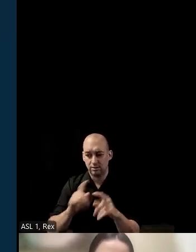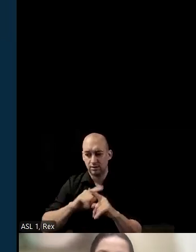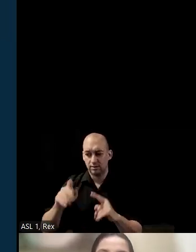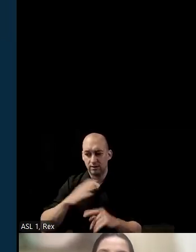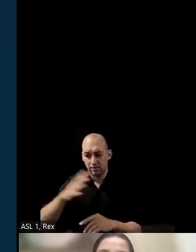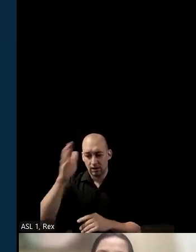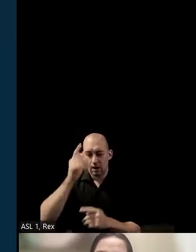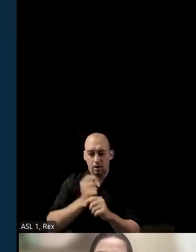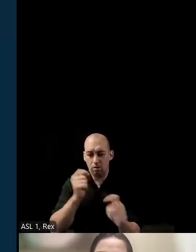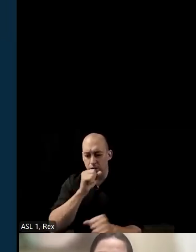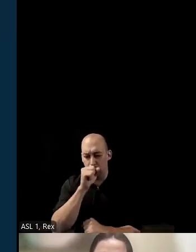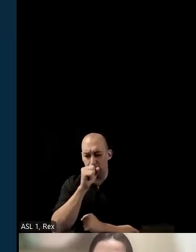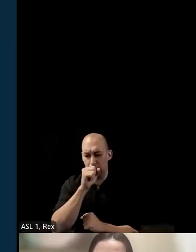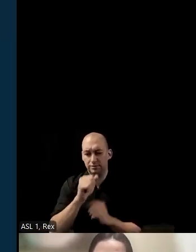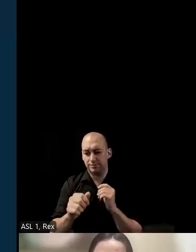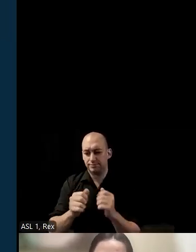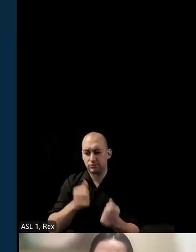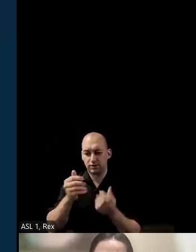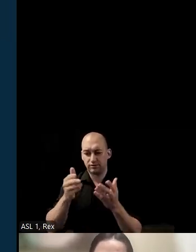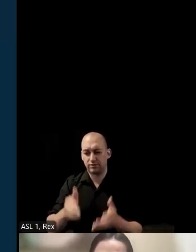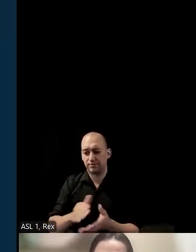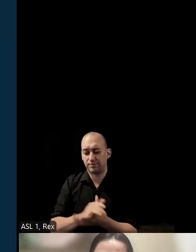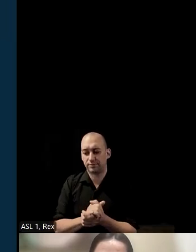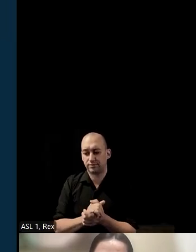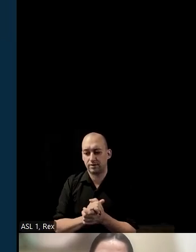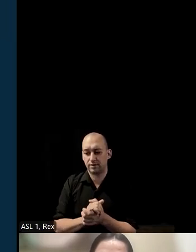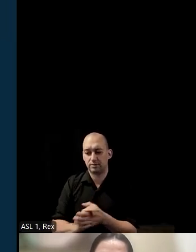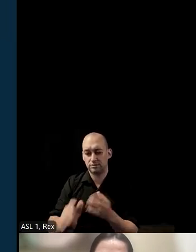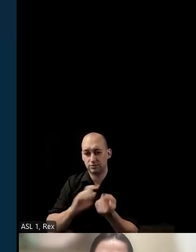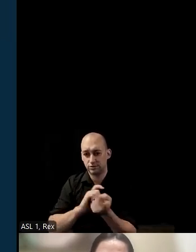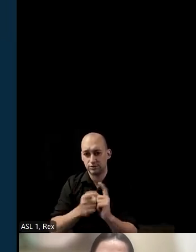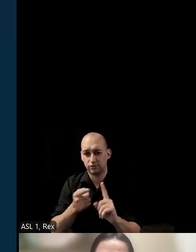driver, and his dispatch person, they had switched from